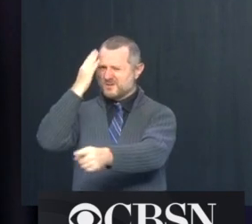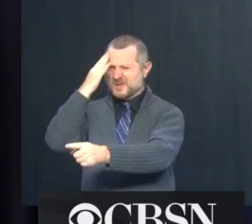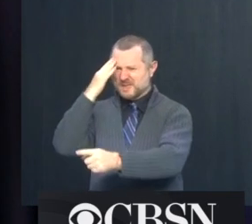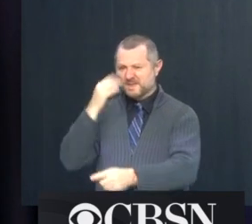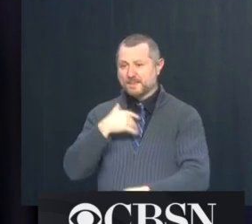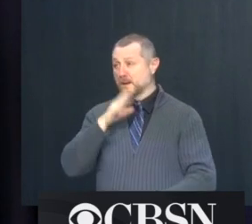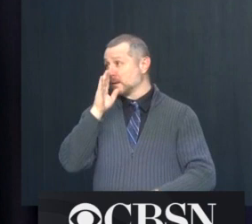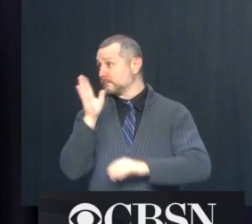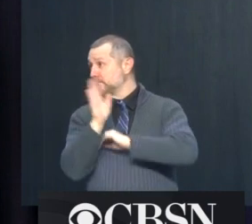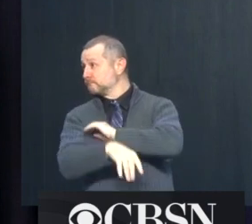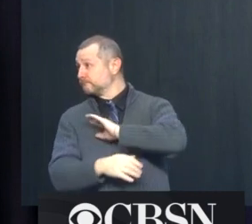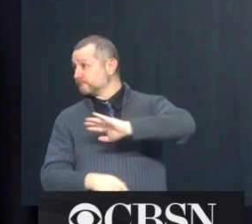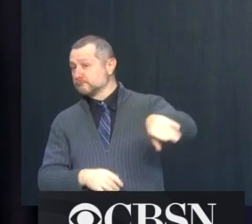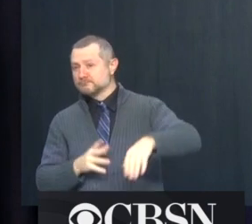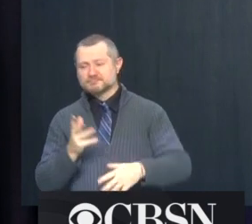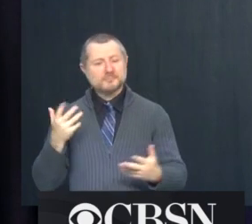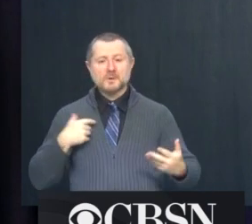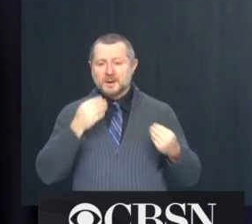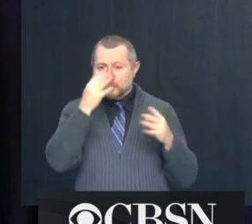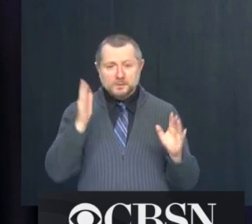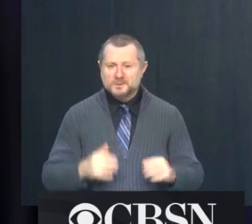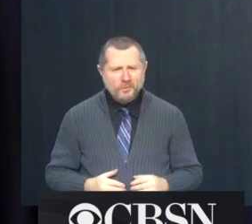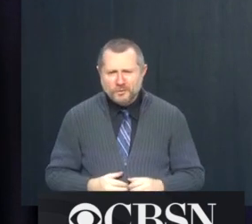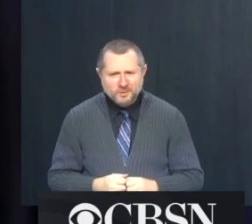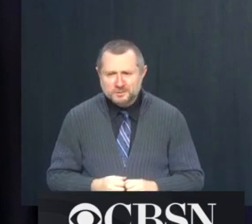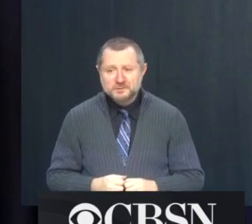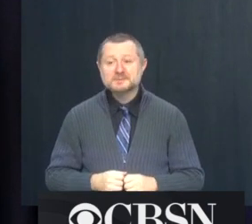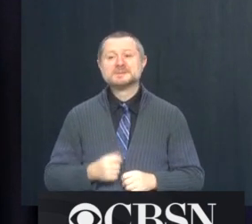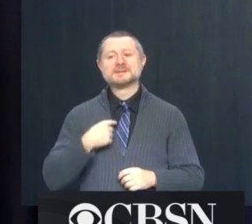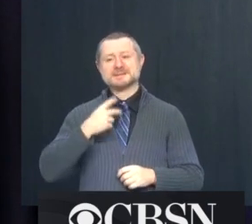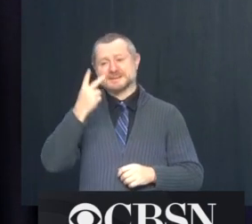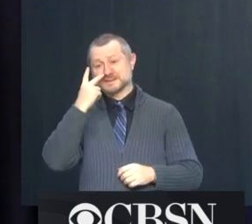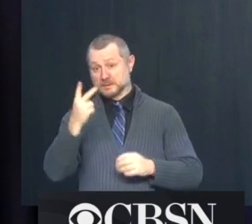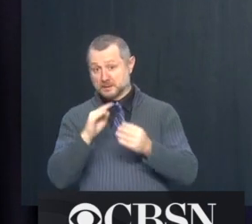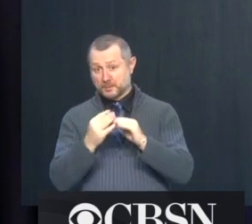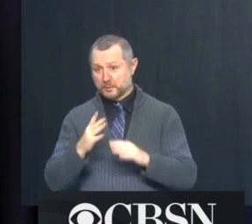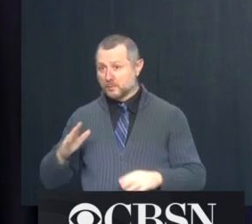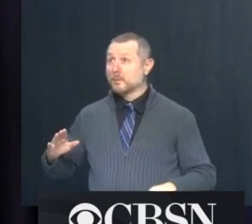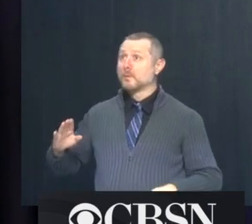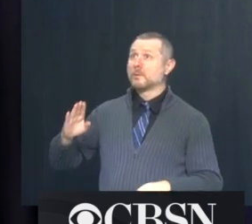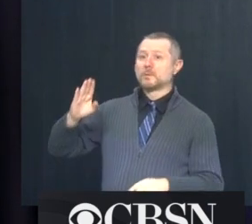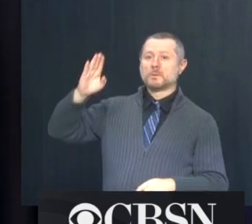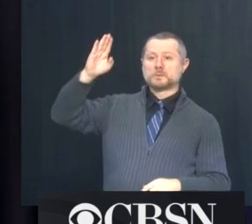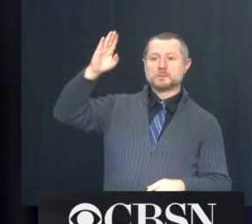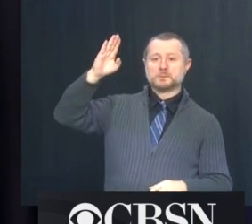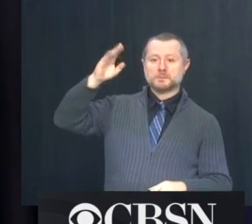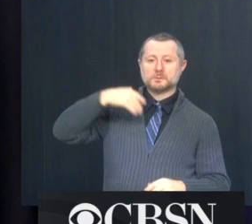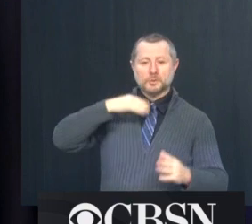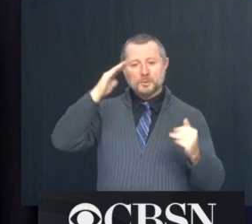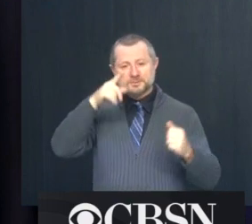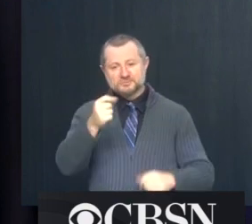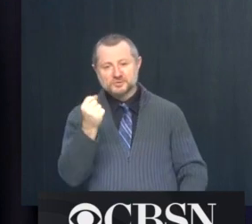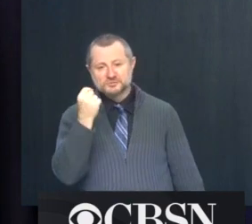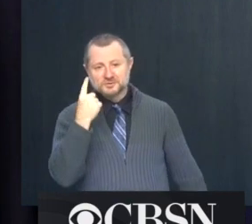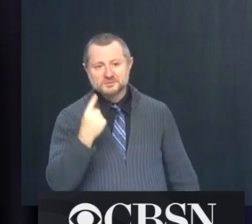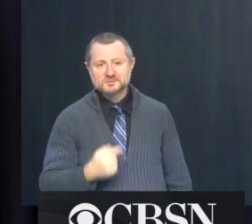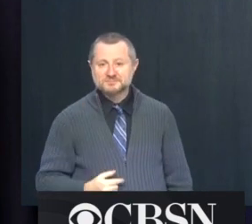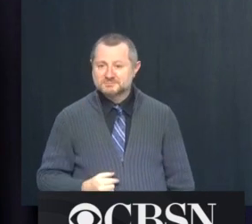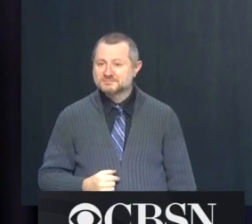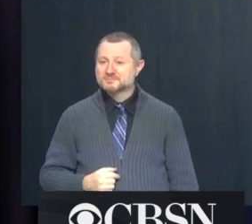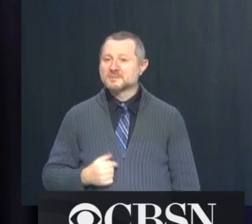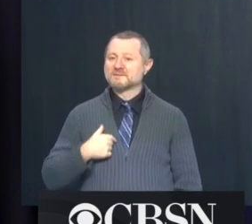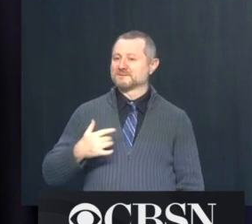to see those numbers going up, and they're going to get it, or they're not. I believe they